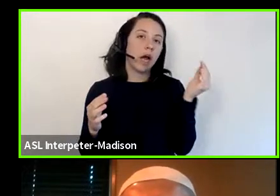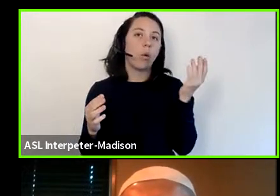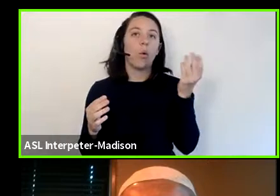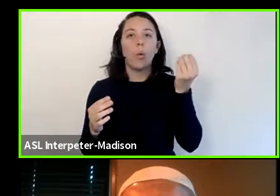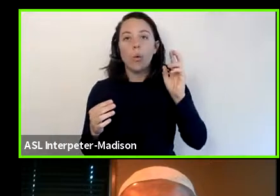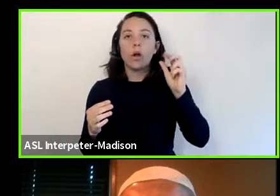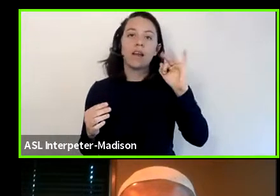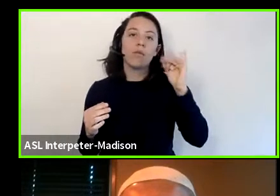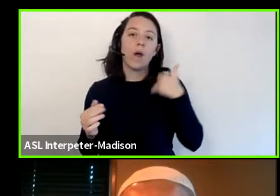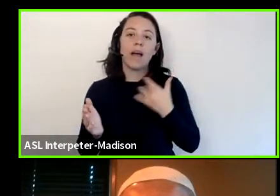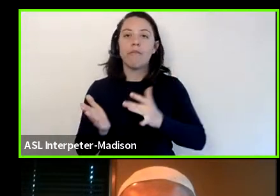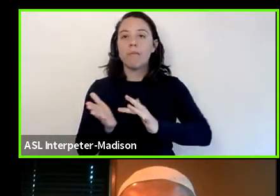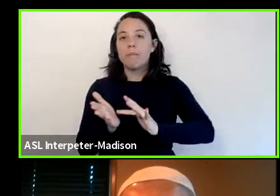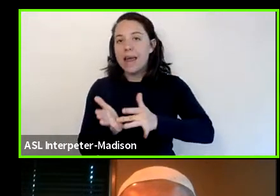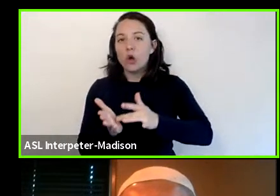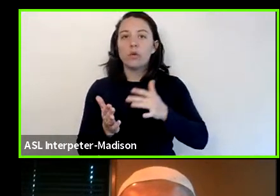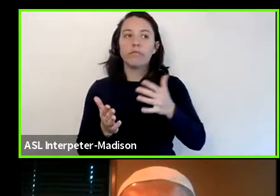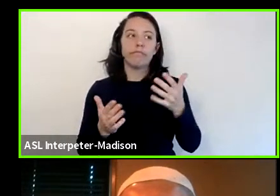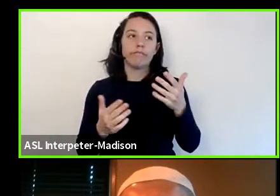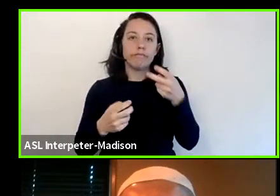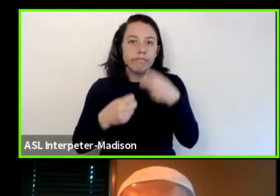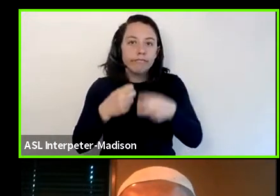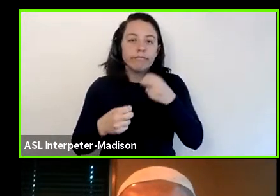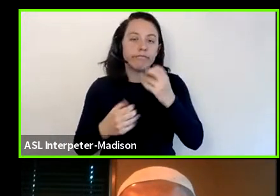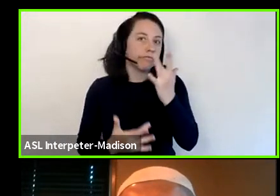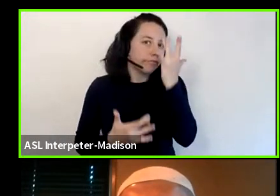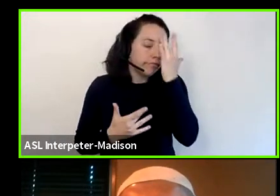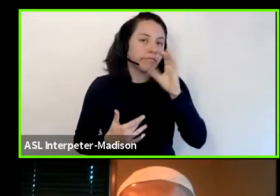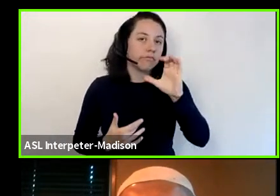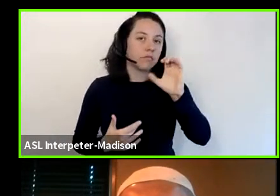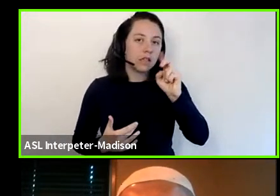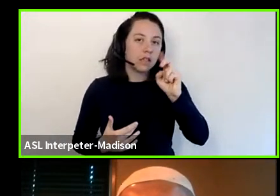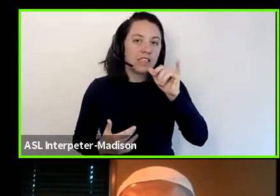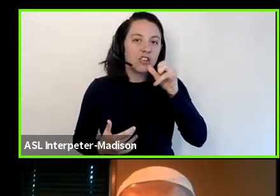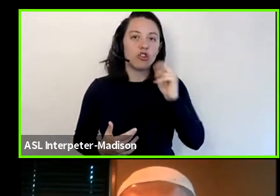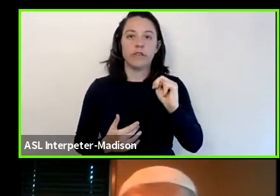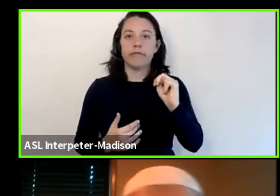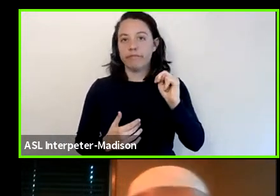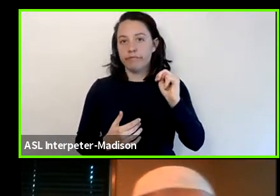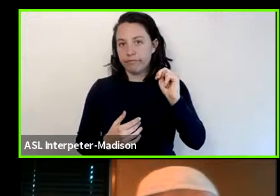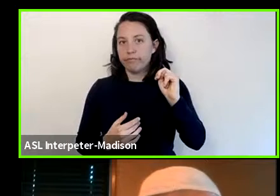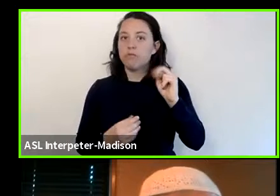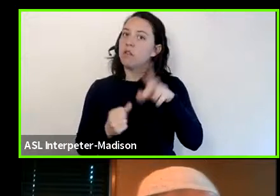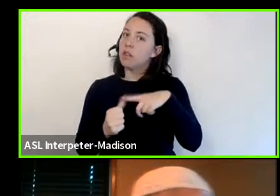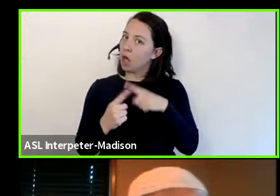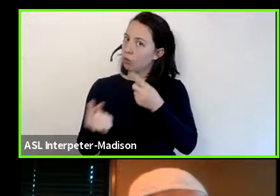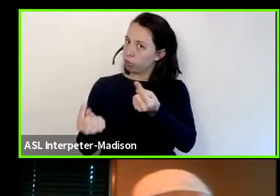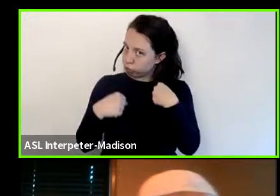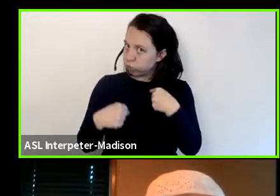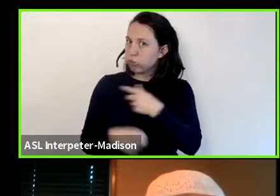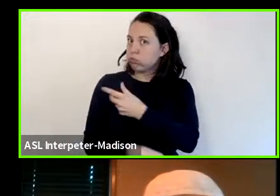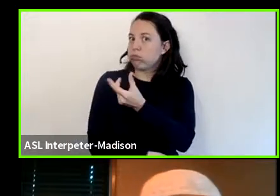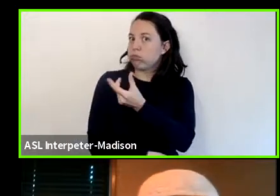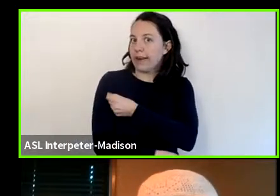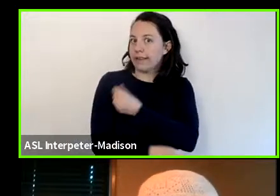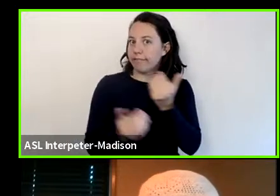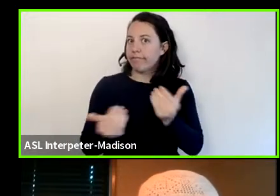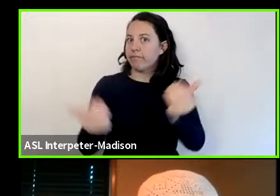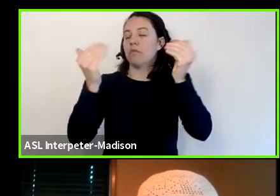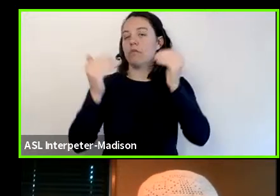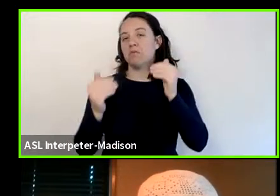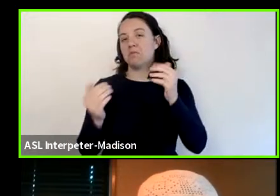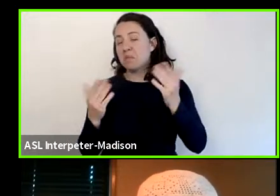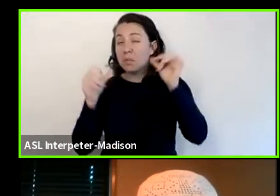medical condition, then we are, vaccinating you right now.